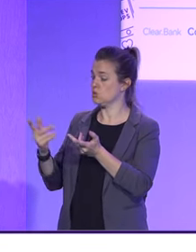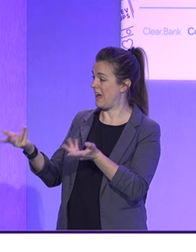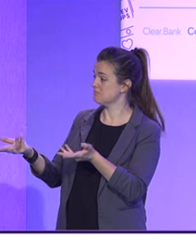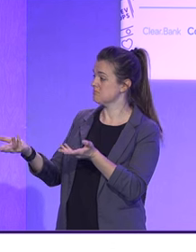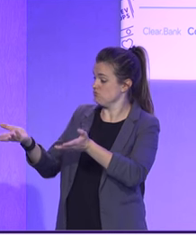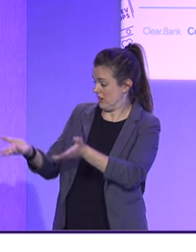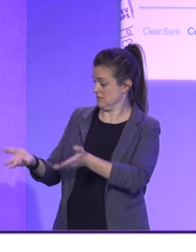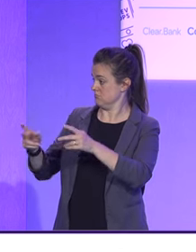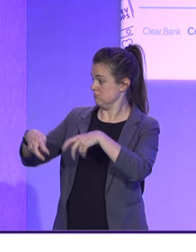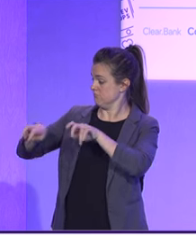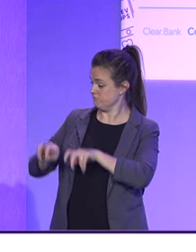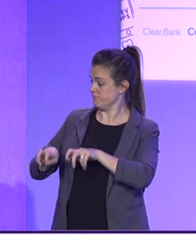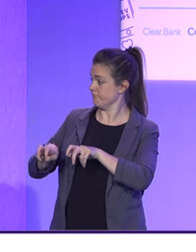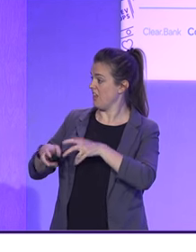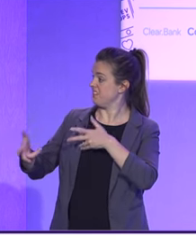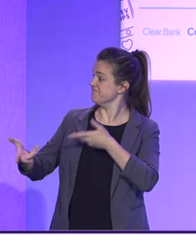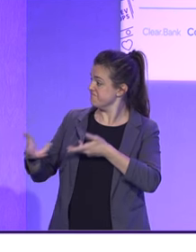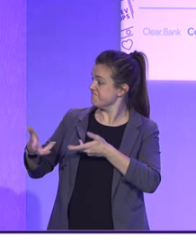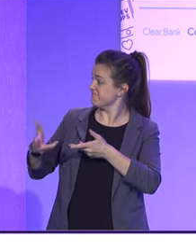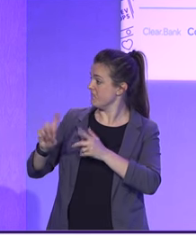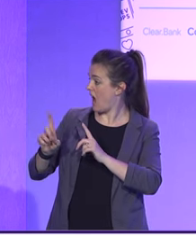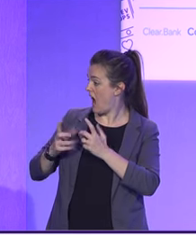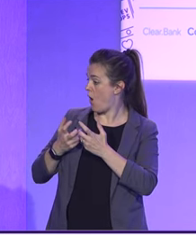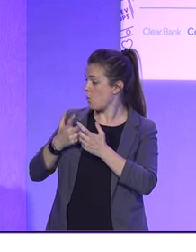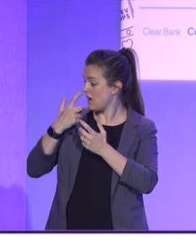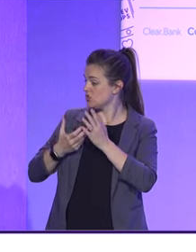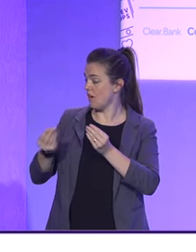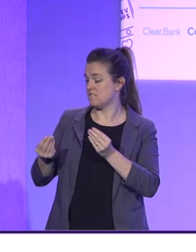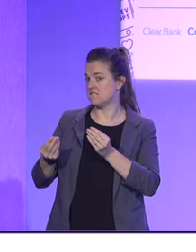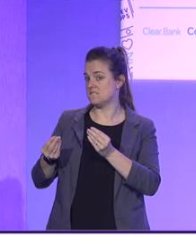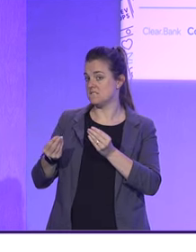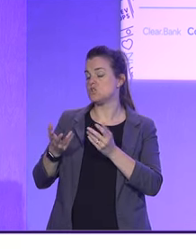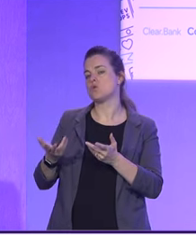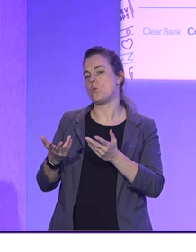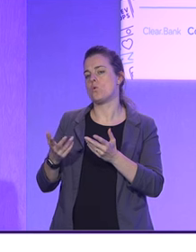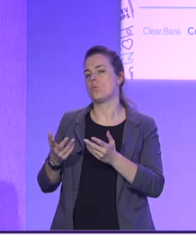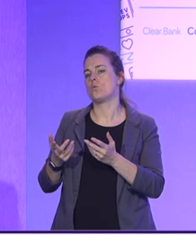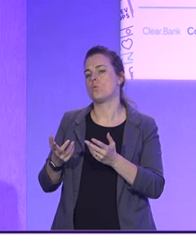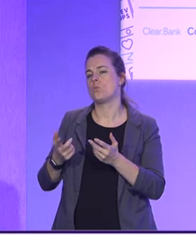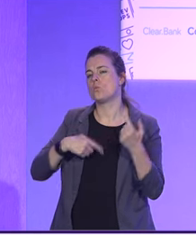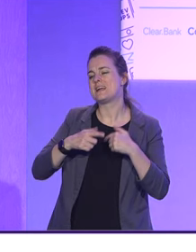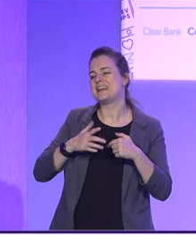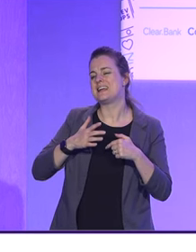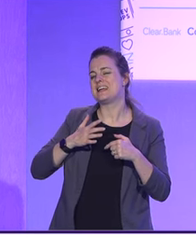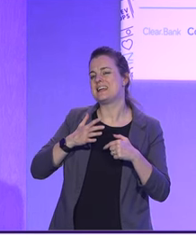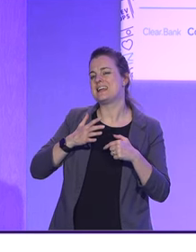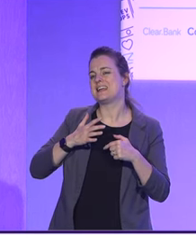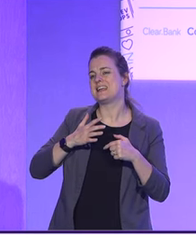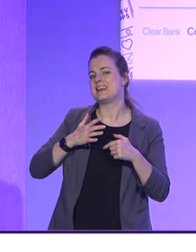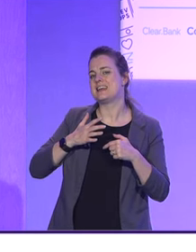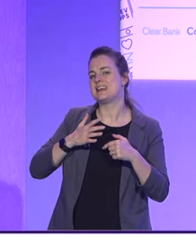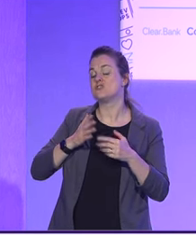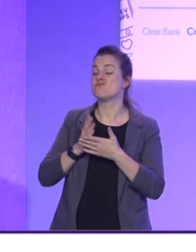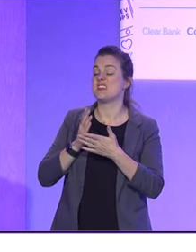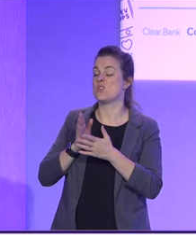it's a long-term thing. Okay, and what that means for us, basically is that we need something that basically is going